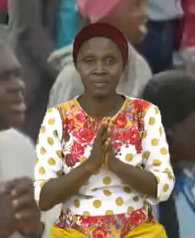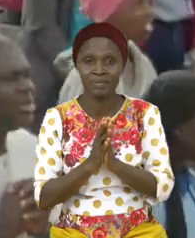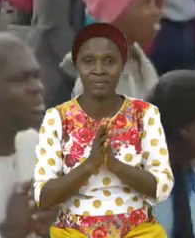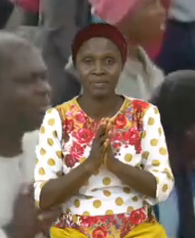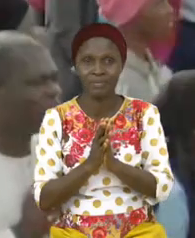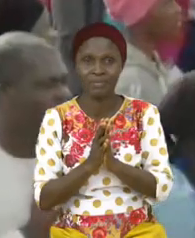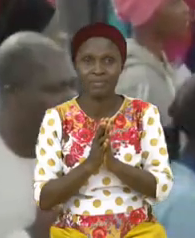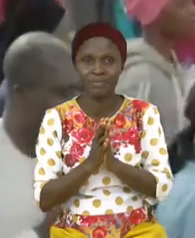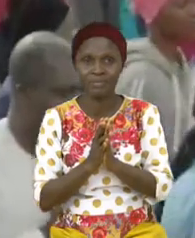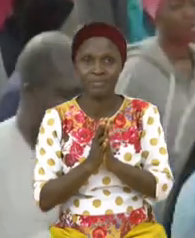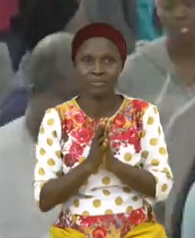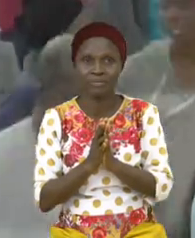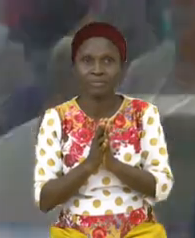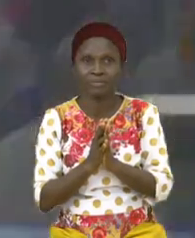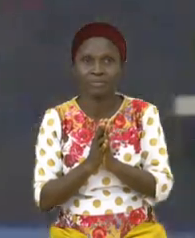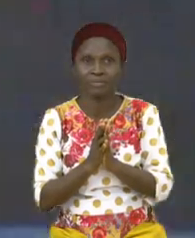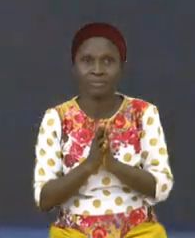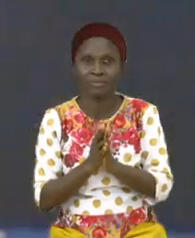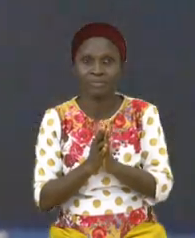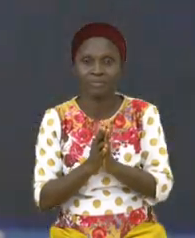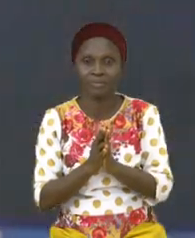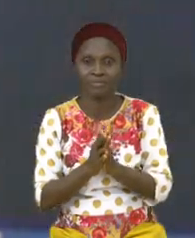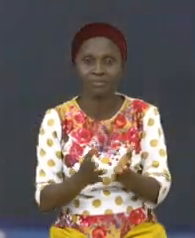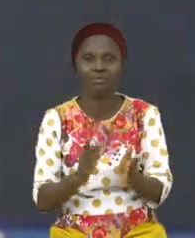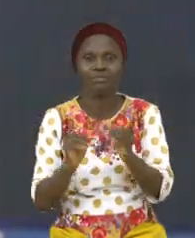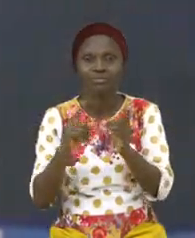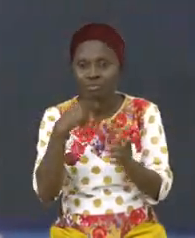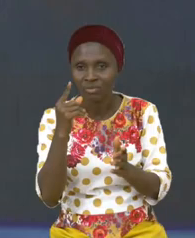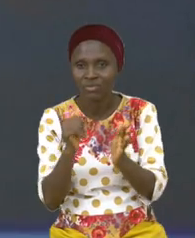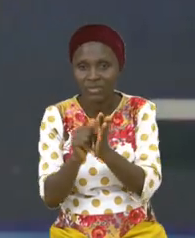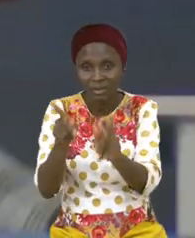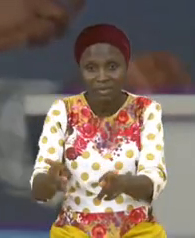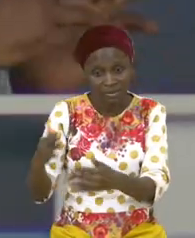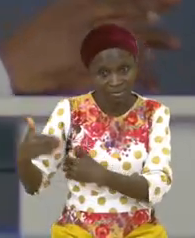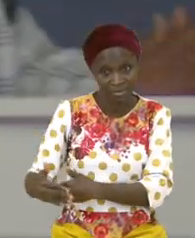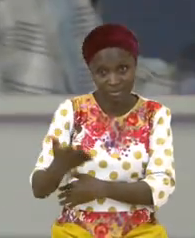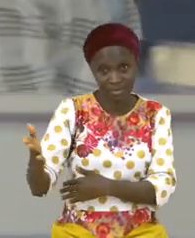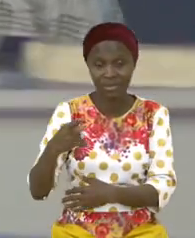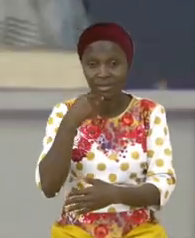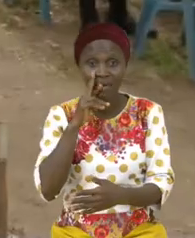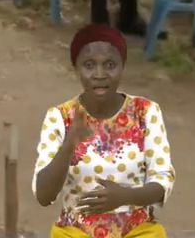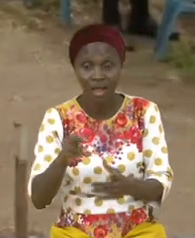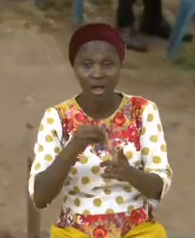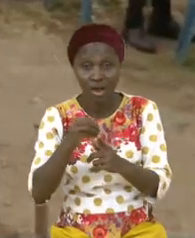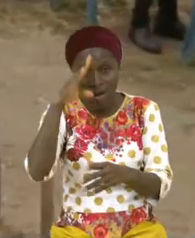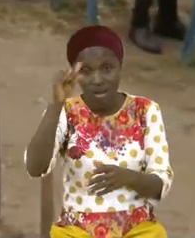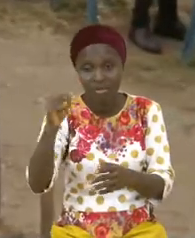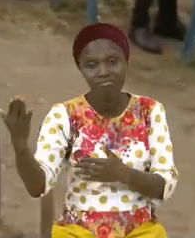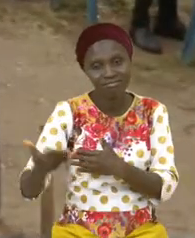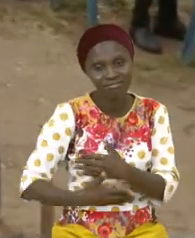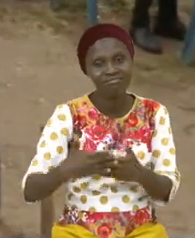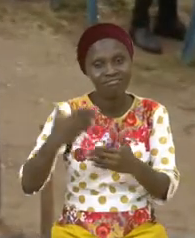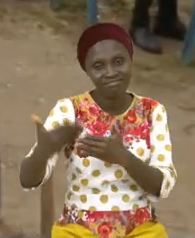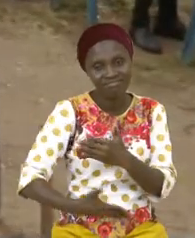Turn to the person by your side and tell him, tell her, welcome to